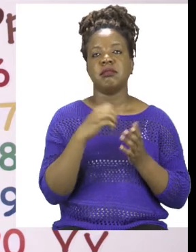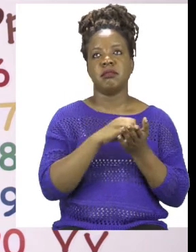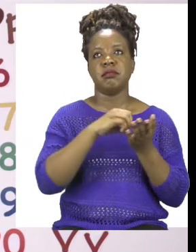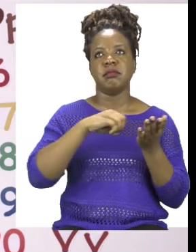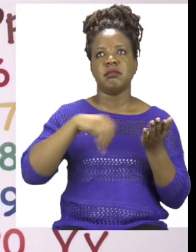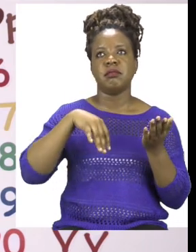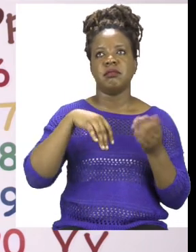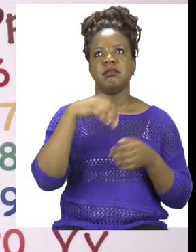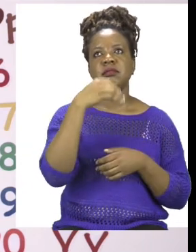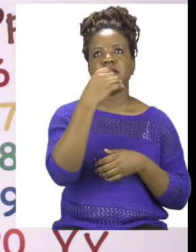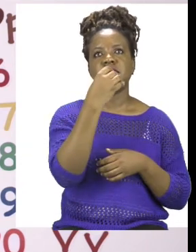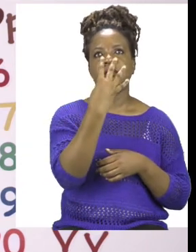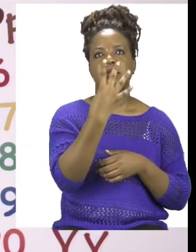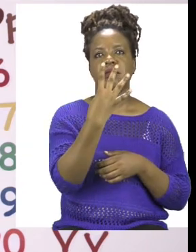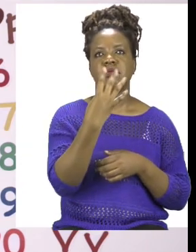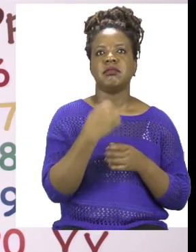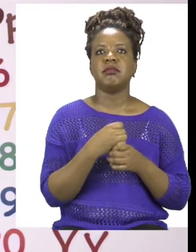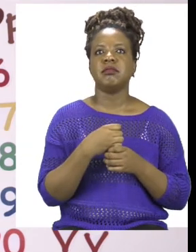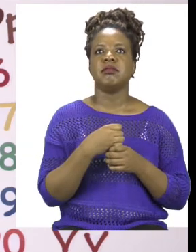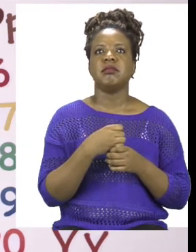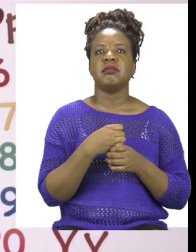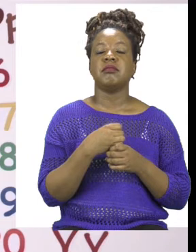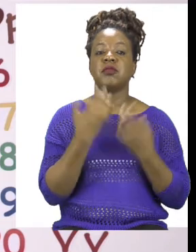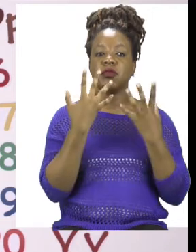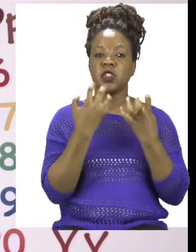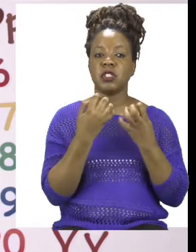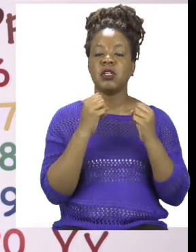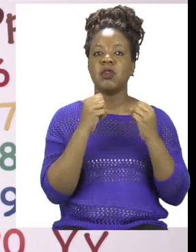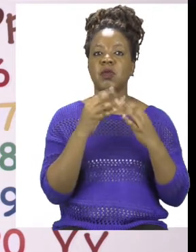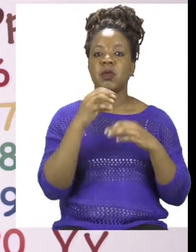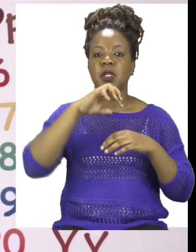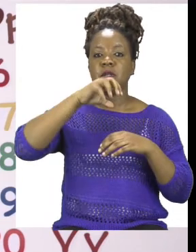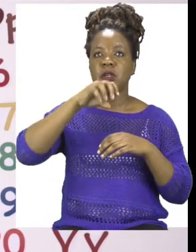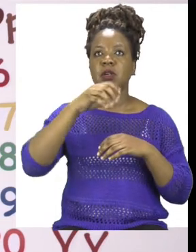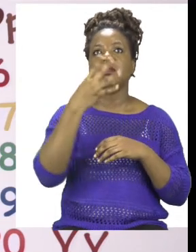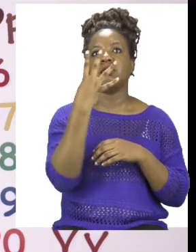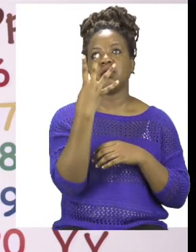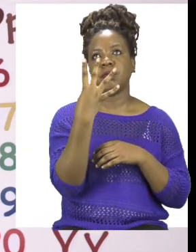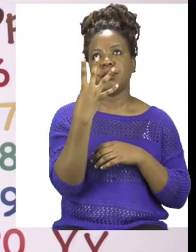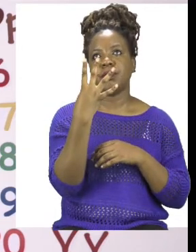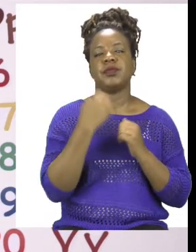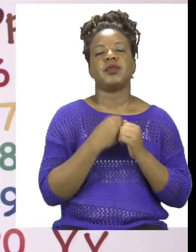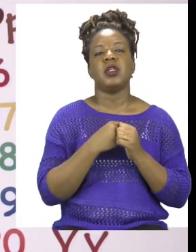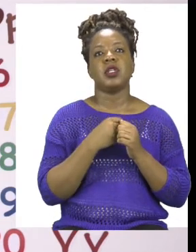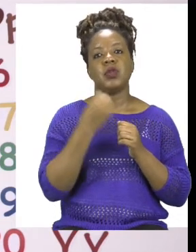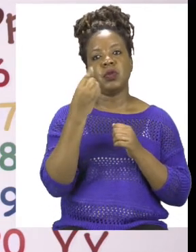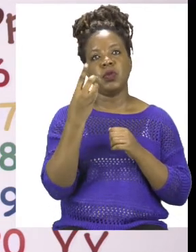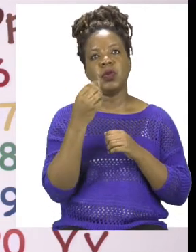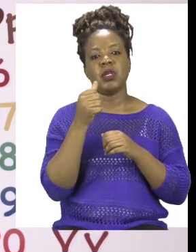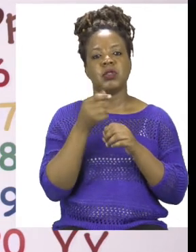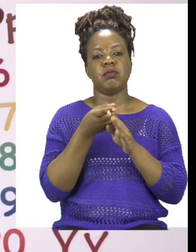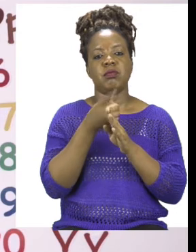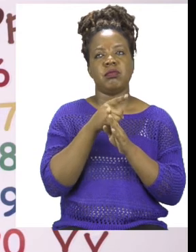minus 4. So we need 4 counters. And then we're counting backwards